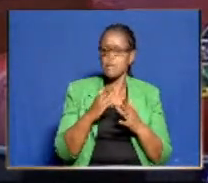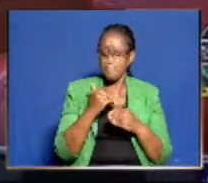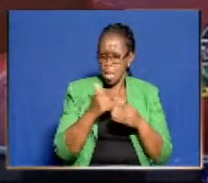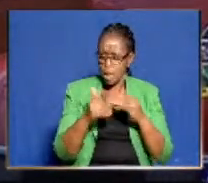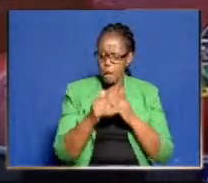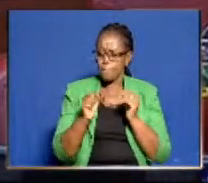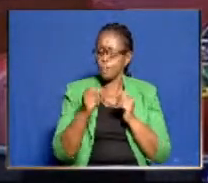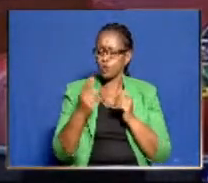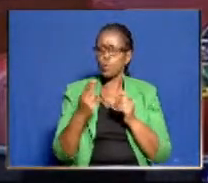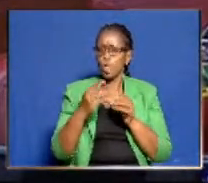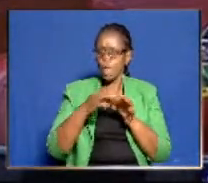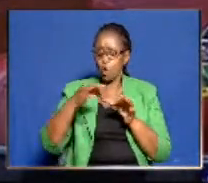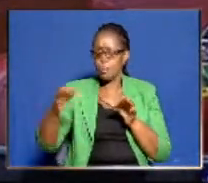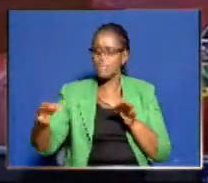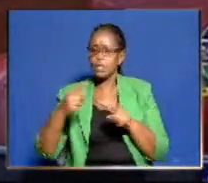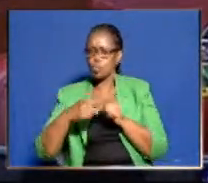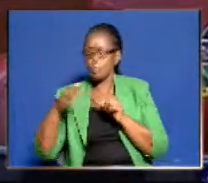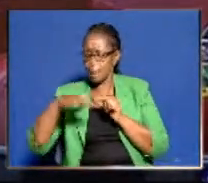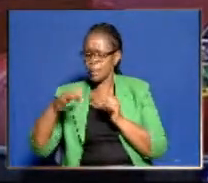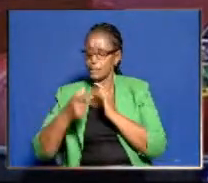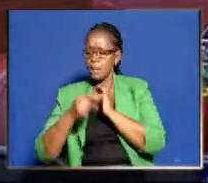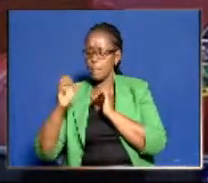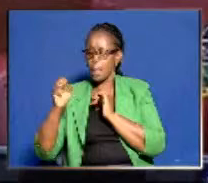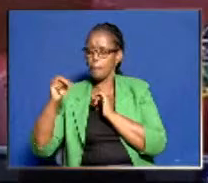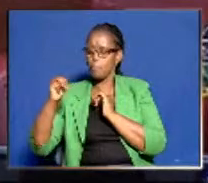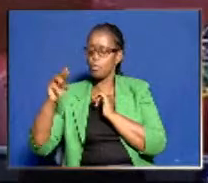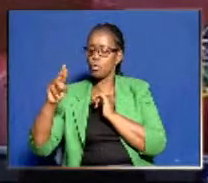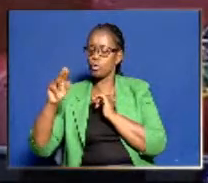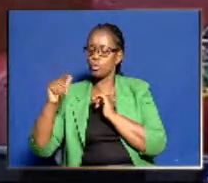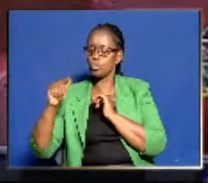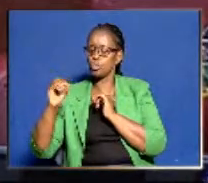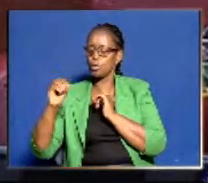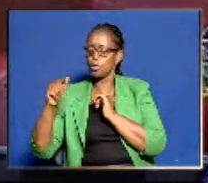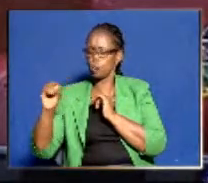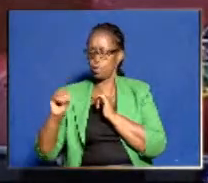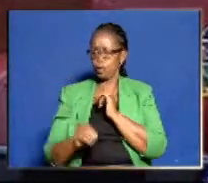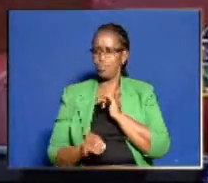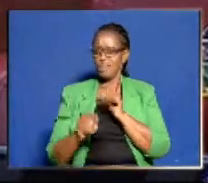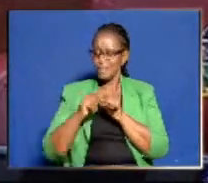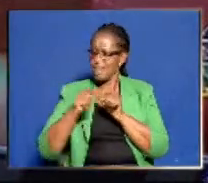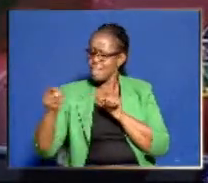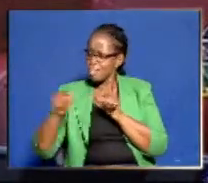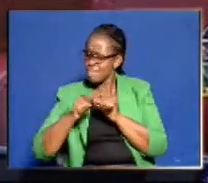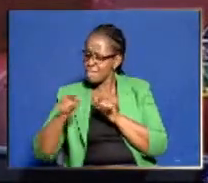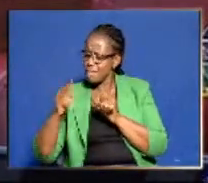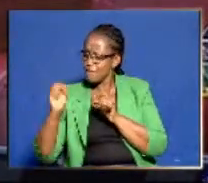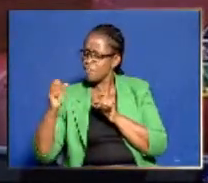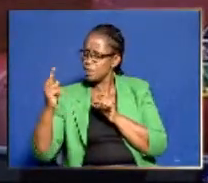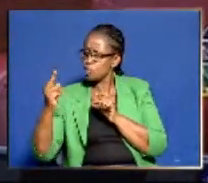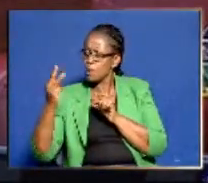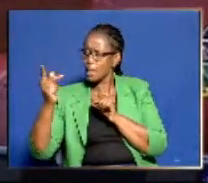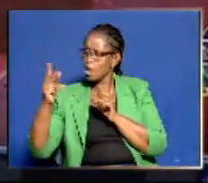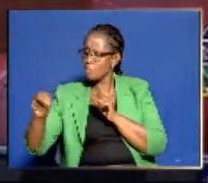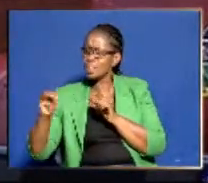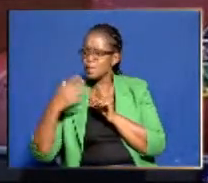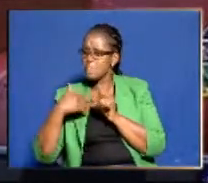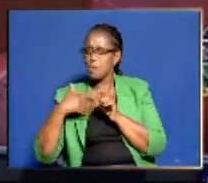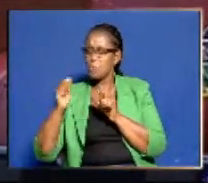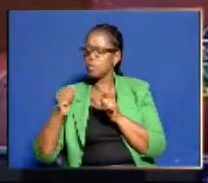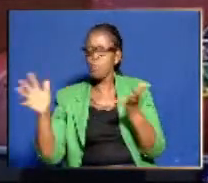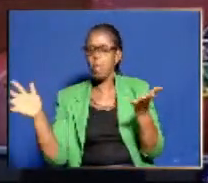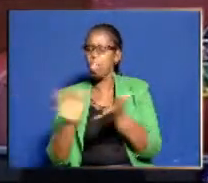That 52 kilometers, Honorable Speaker, is their misuse, Honorable Speaker. It is open for vandalism, Honorable